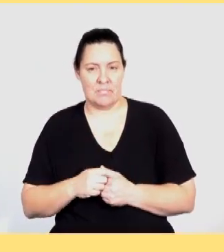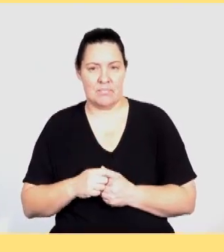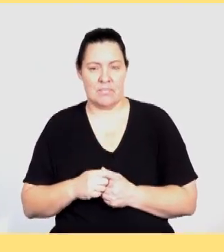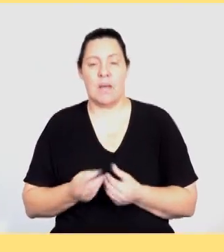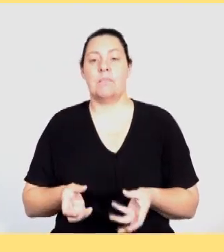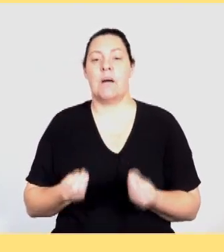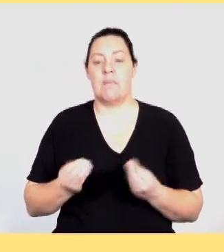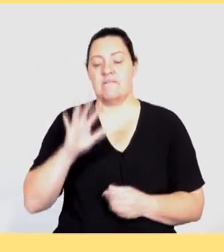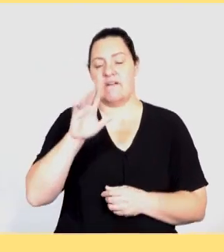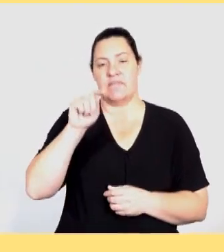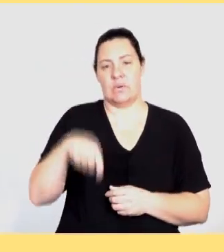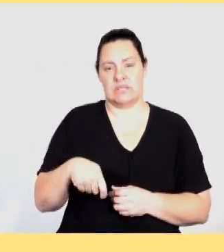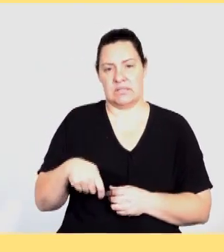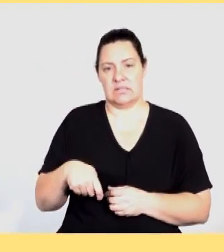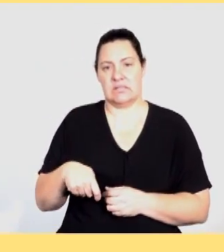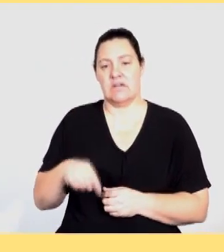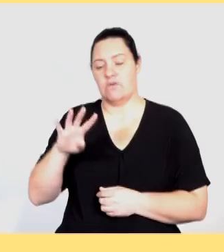in your calculator? You get